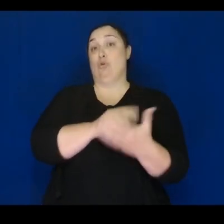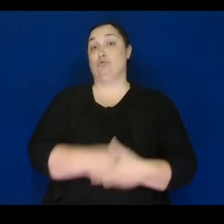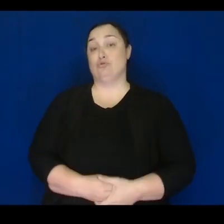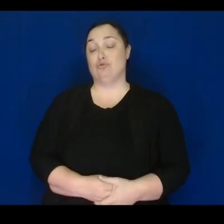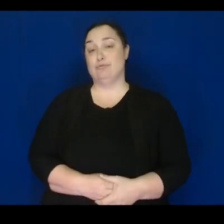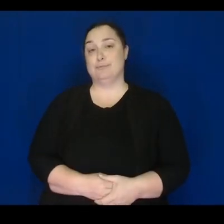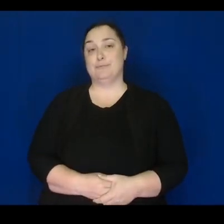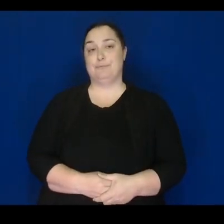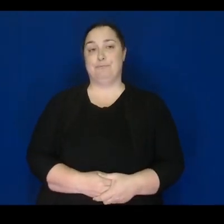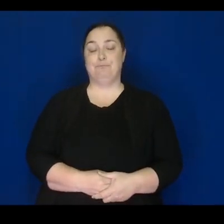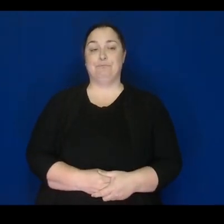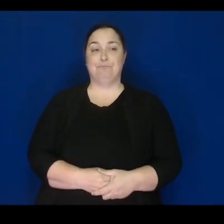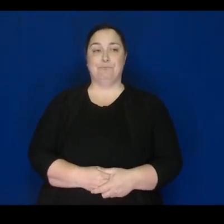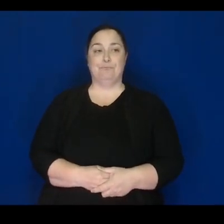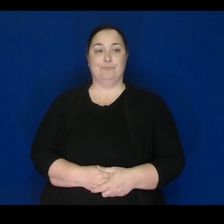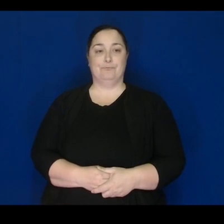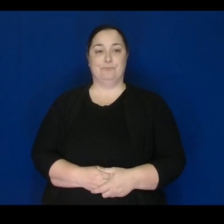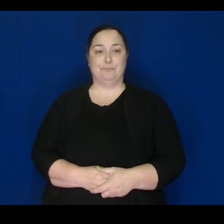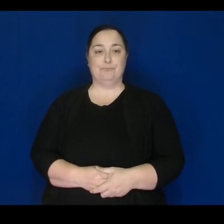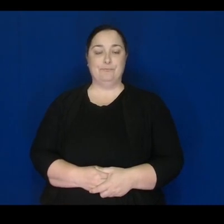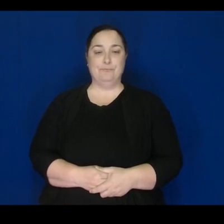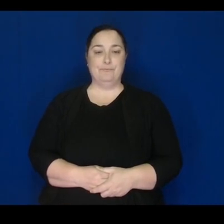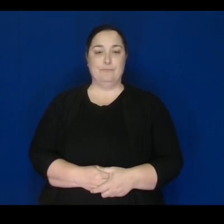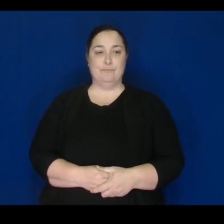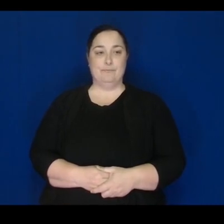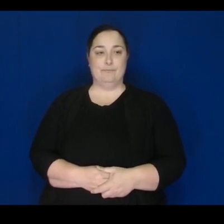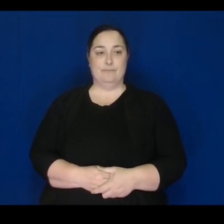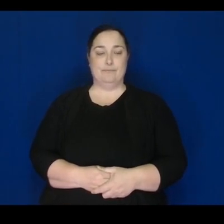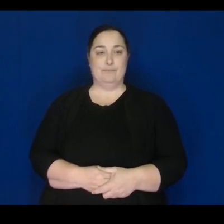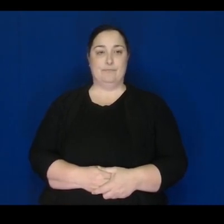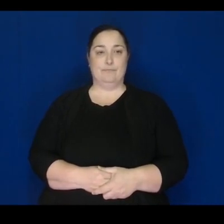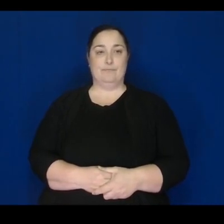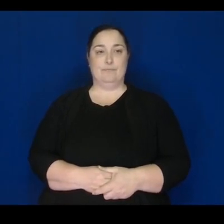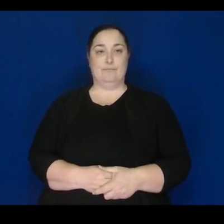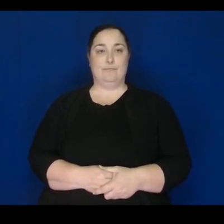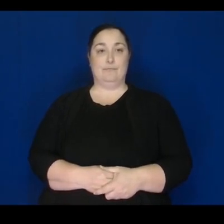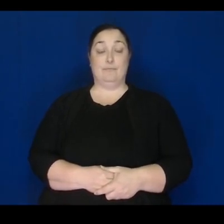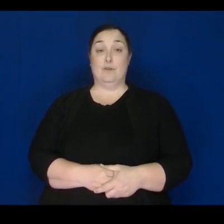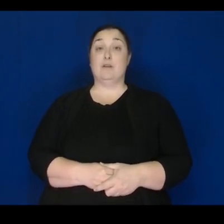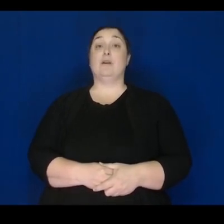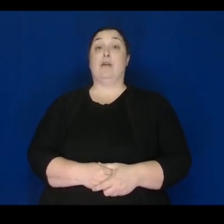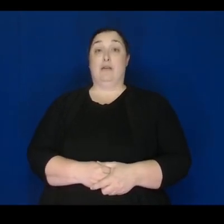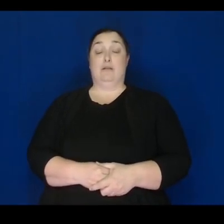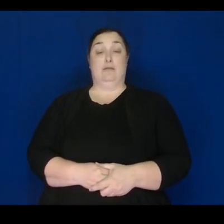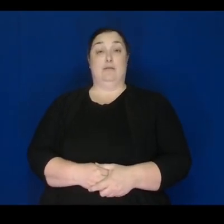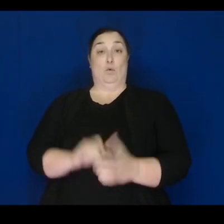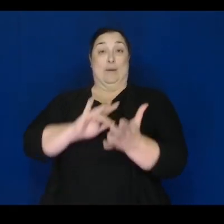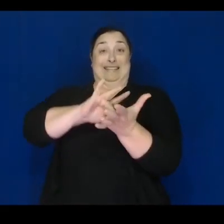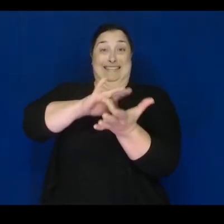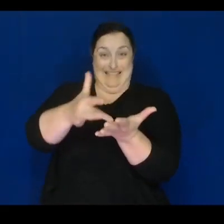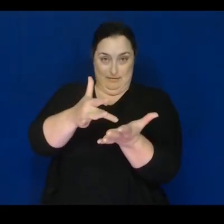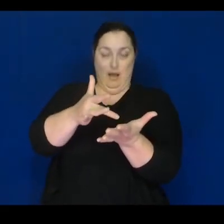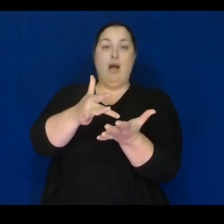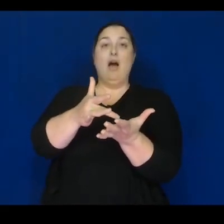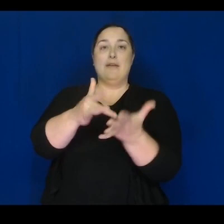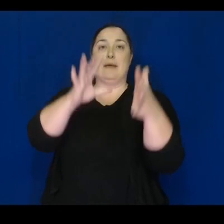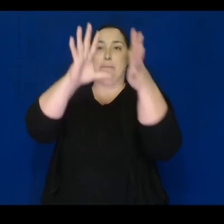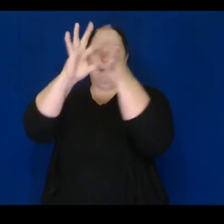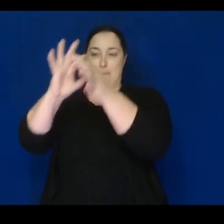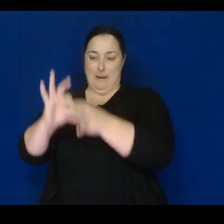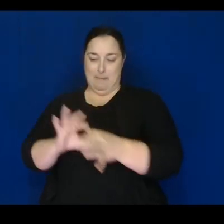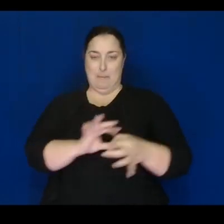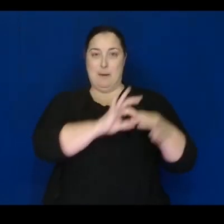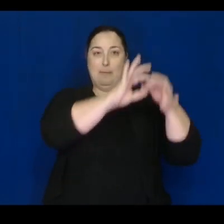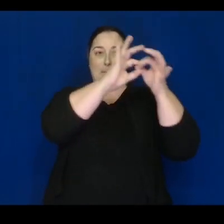as well. And so what's connected to that is really, it's really important for us to